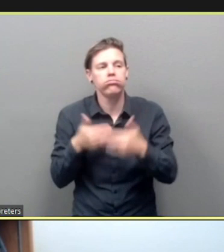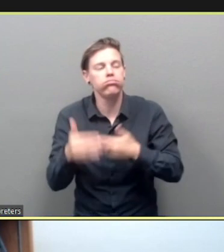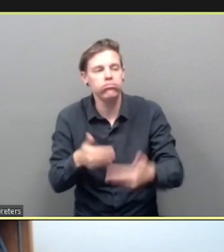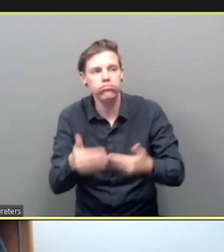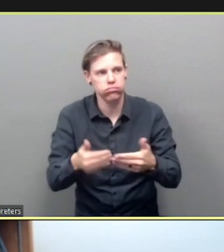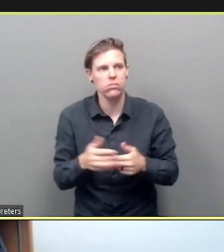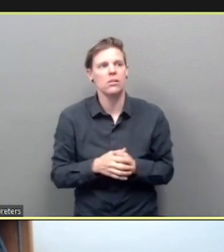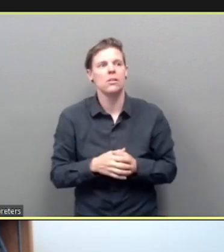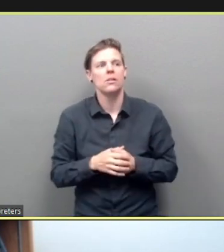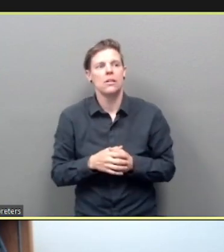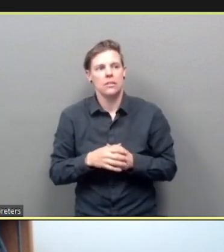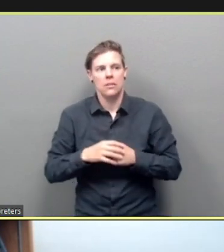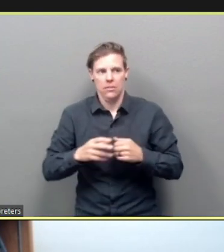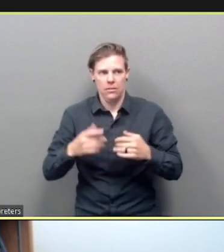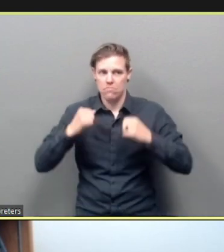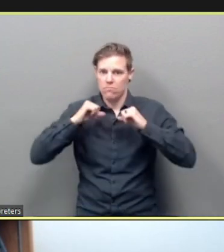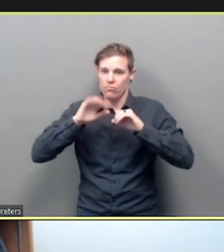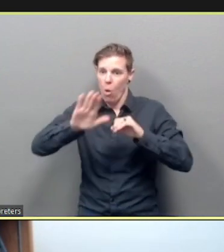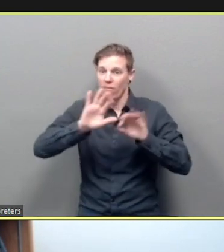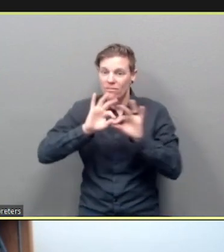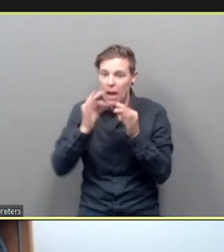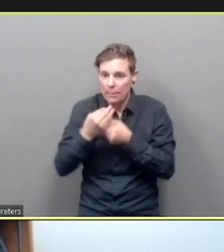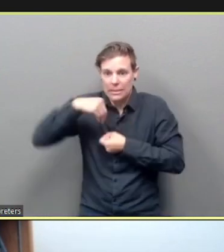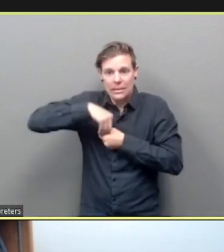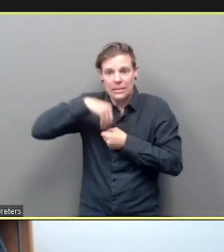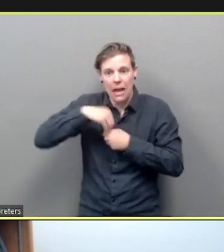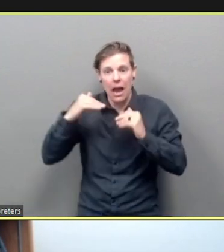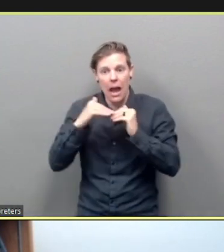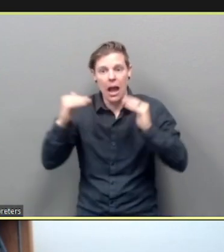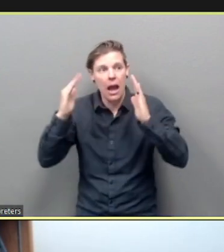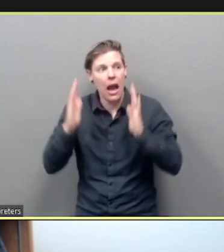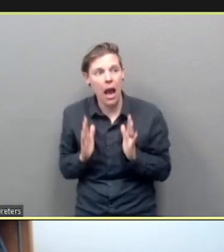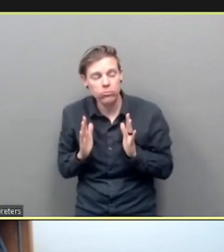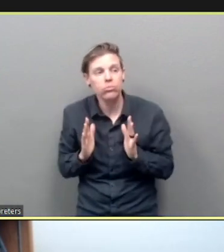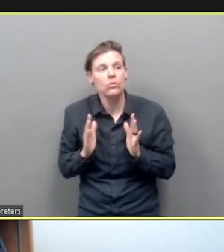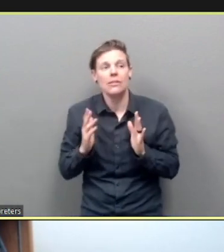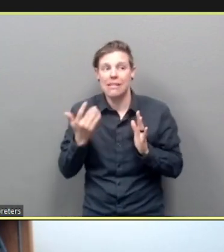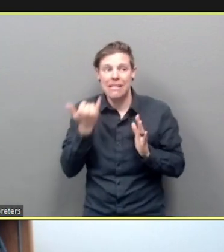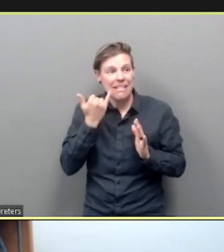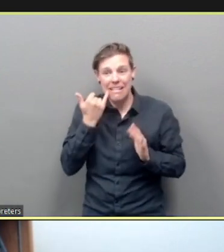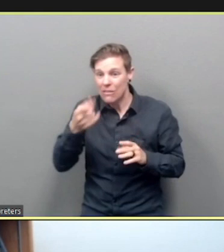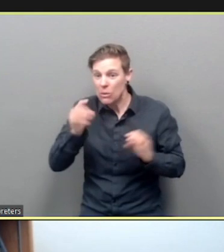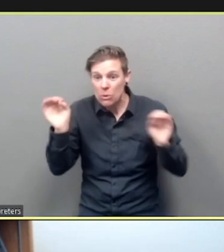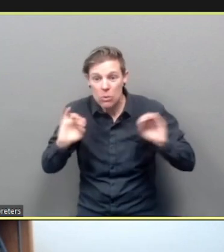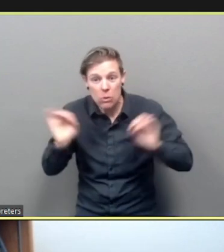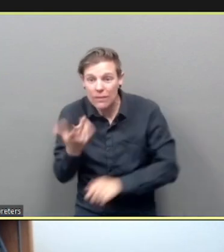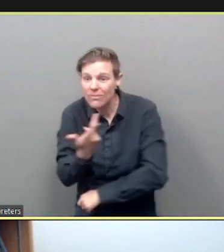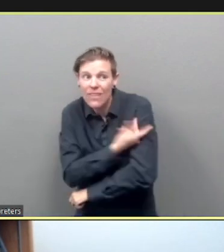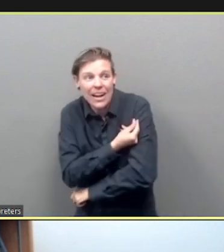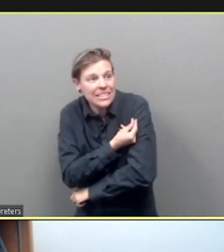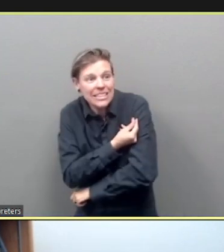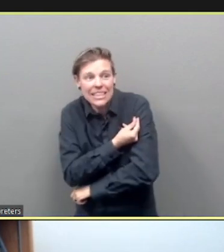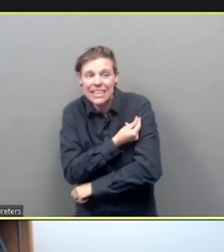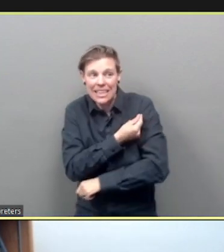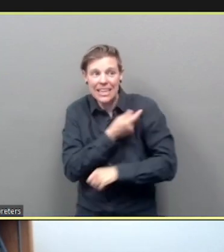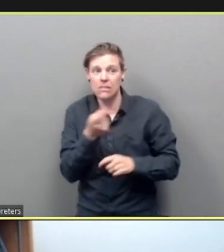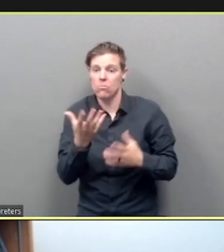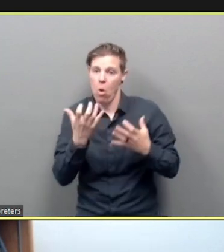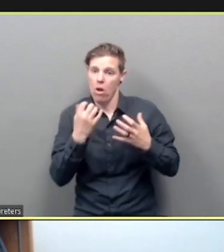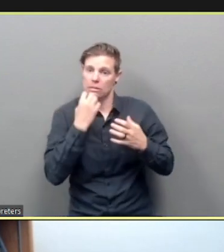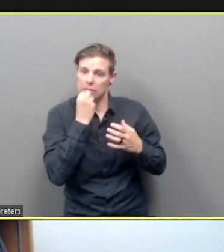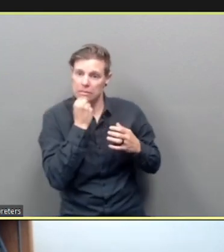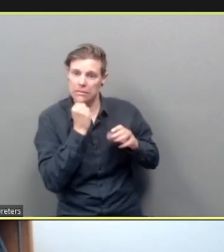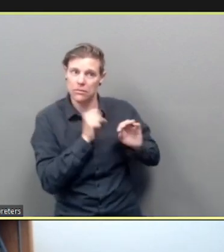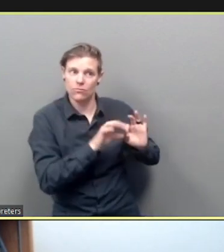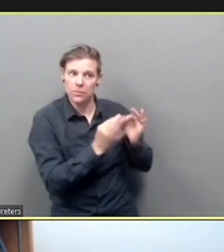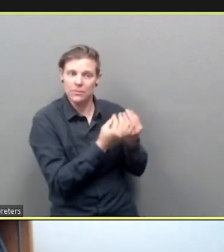those amongst your family and friends that are not eligible yet for vaccination. So to protect them, that means everyone who